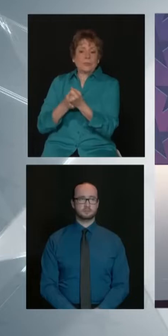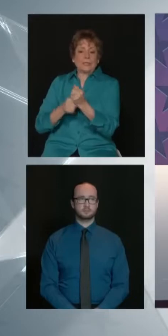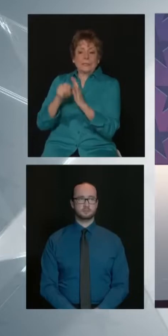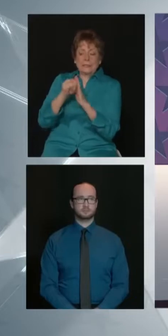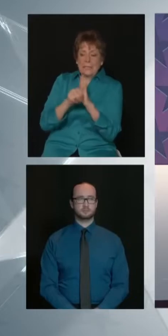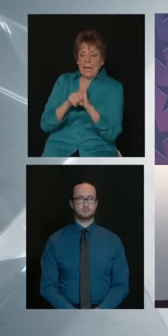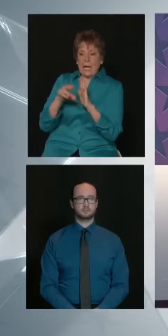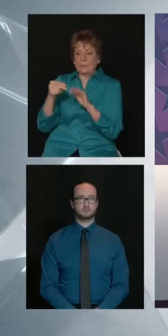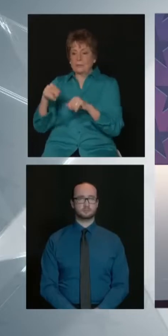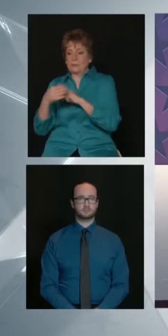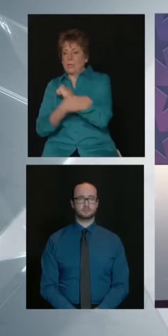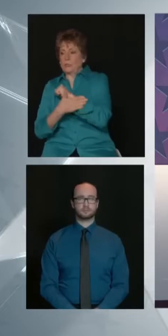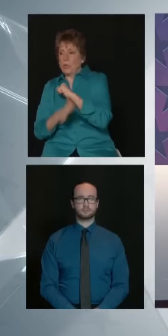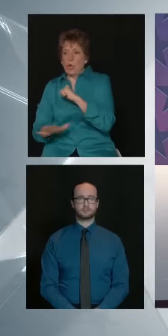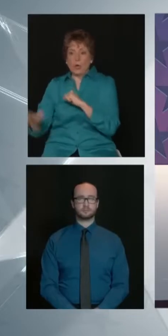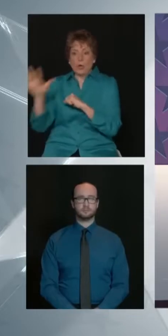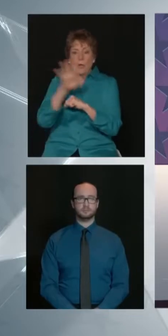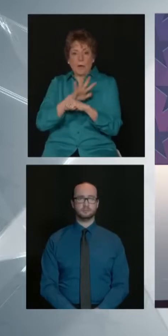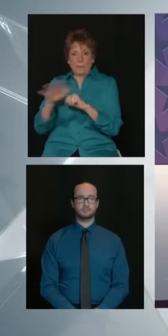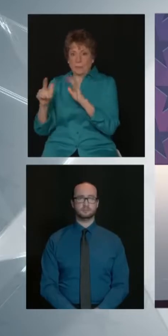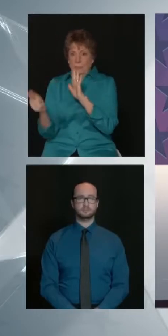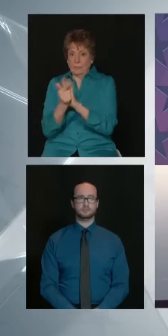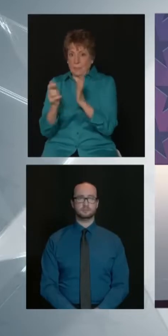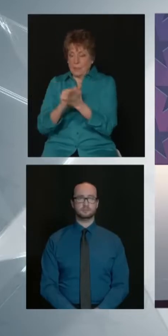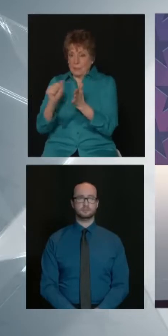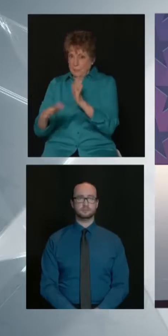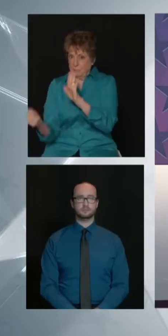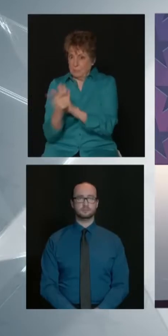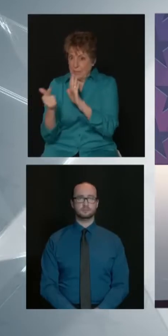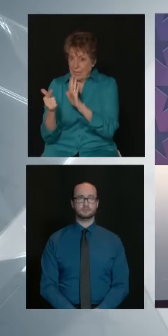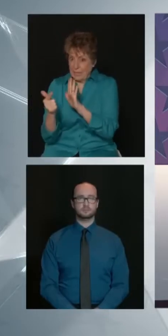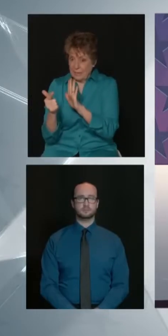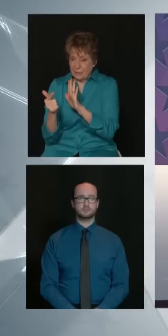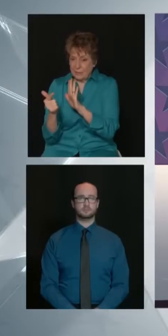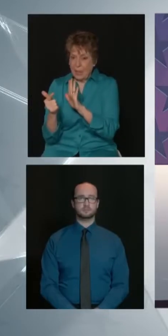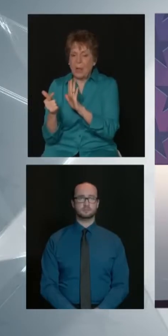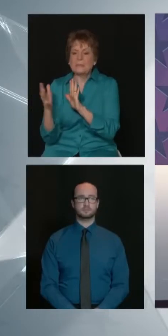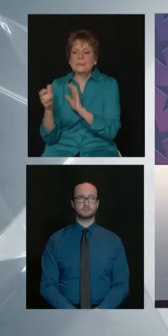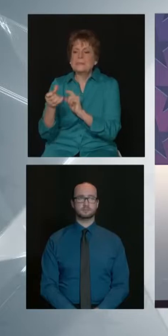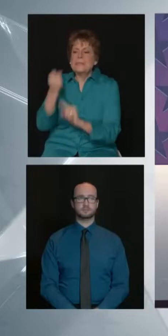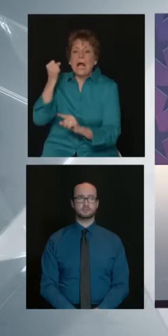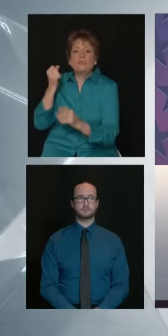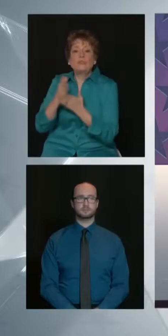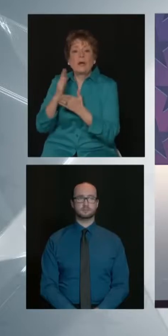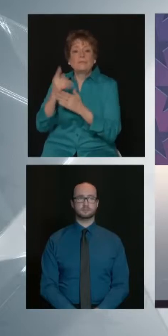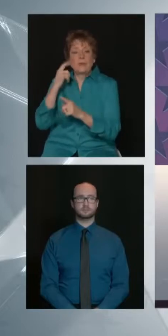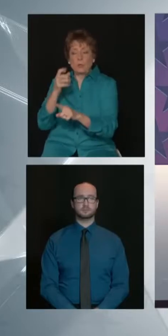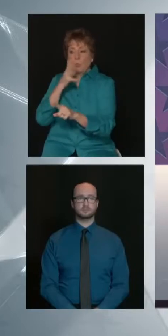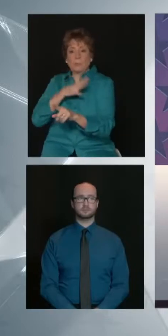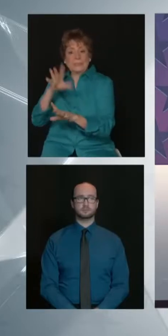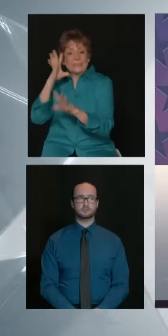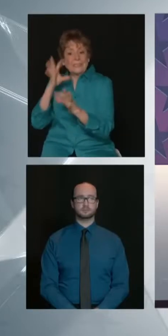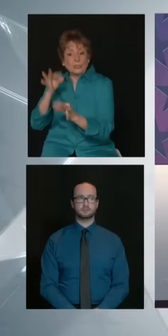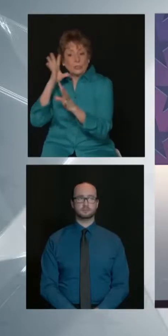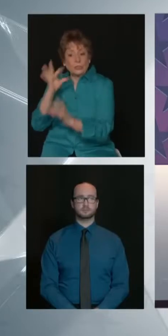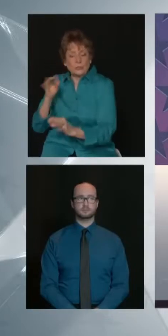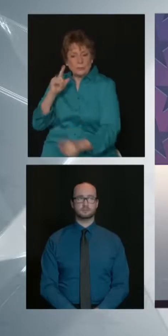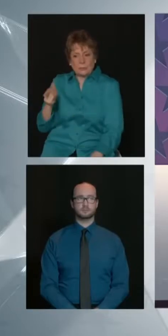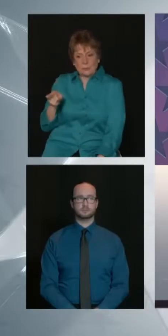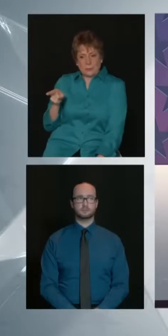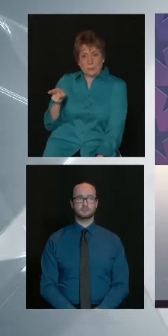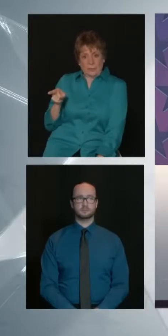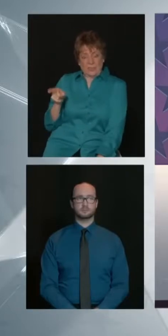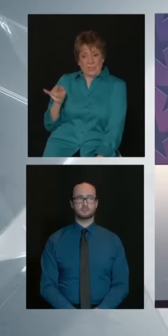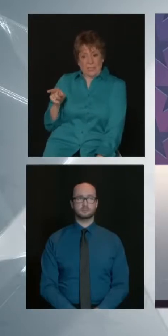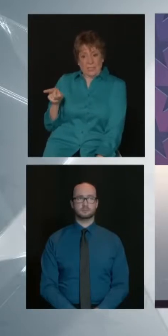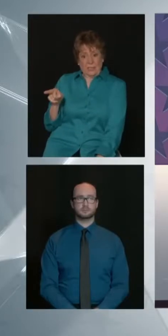will deny the right for a woman to make this decision by themselves. And that's what it's about for